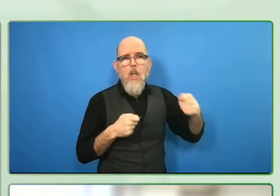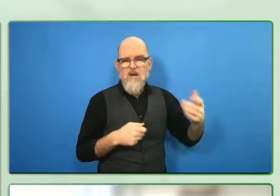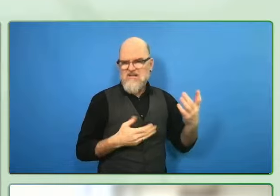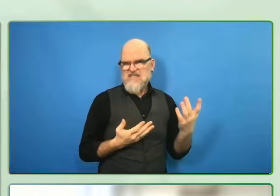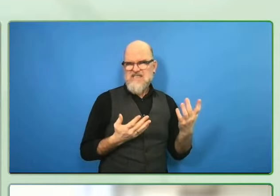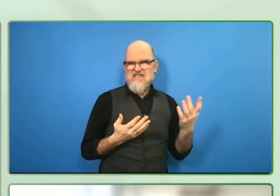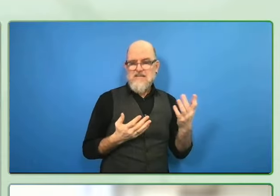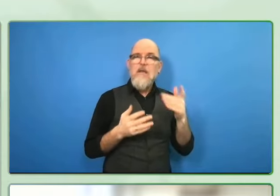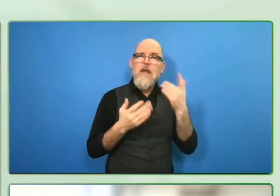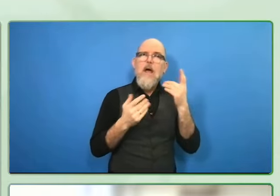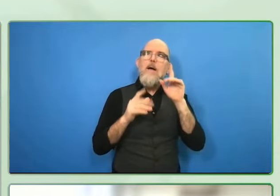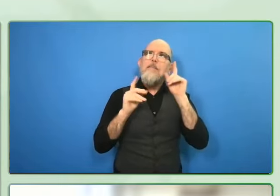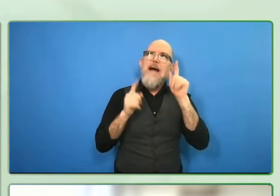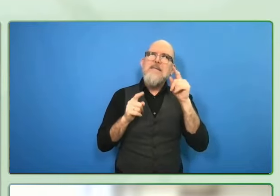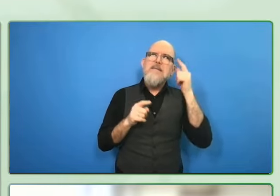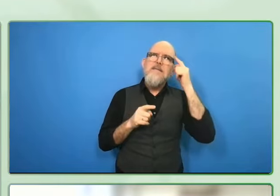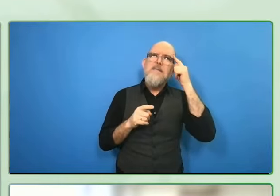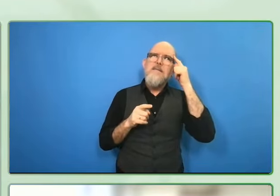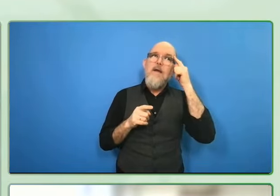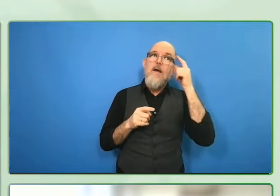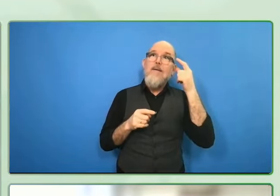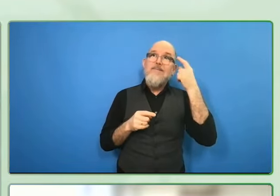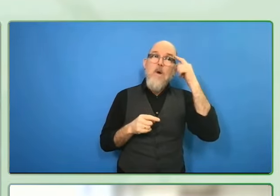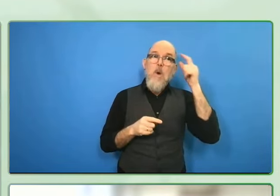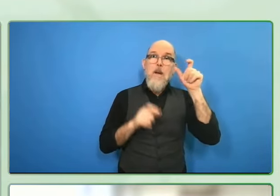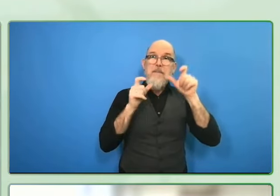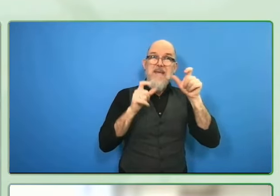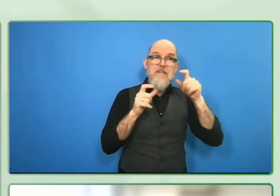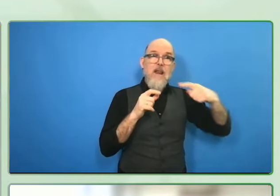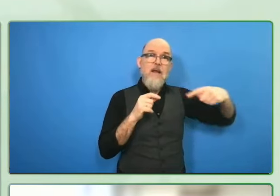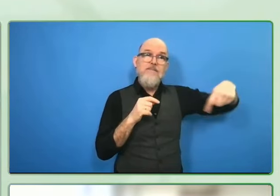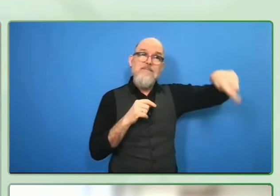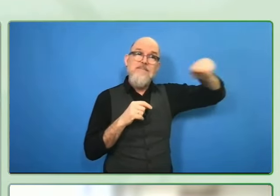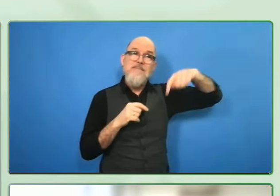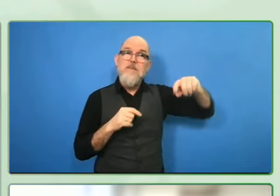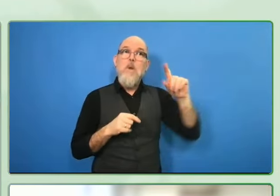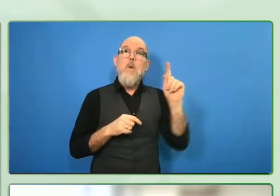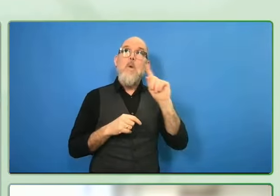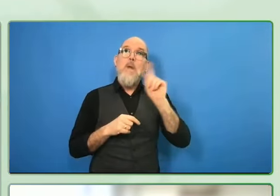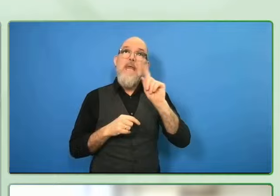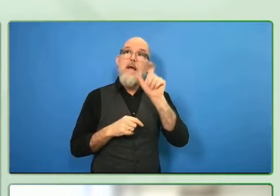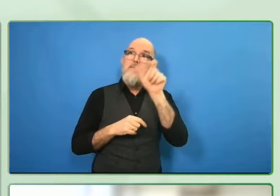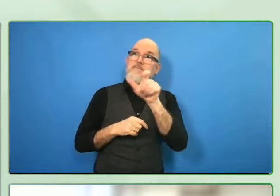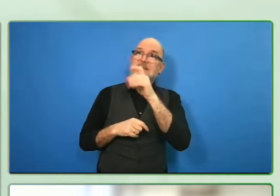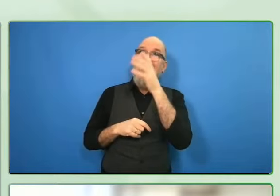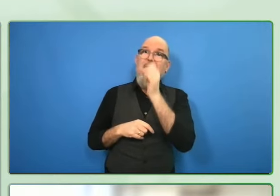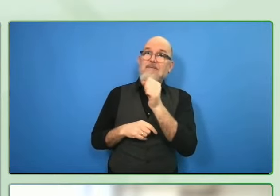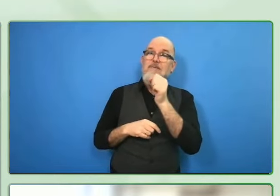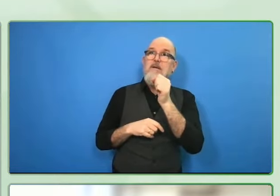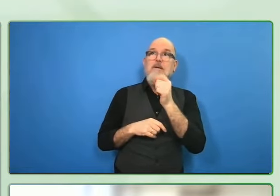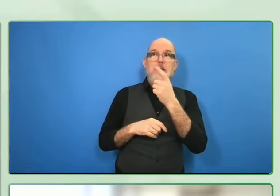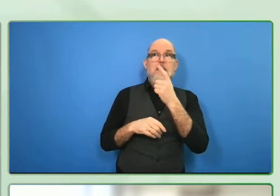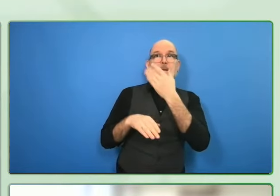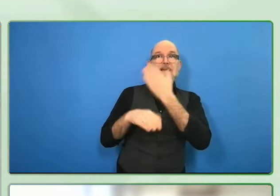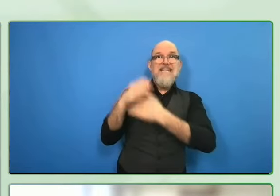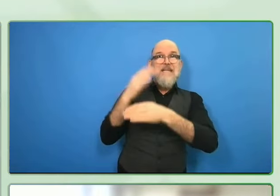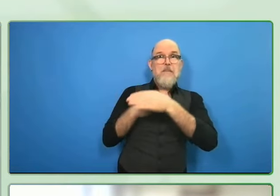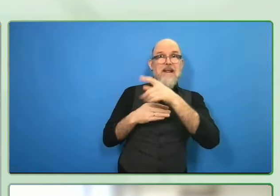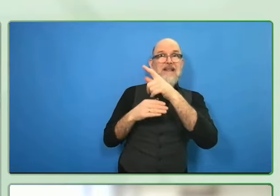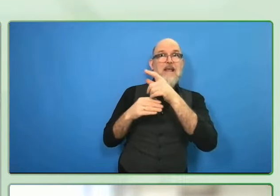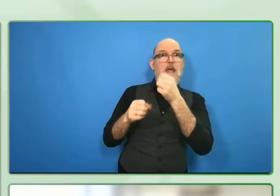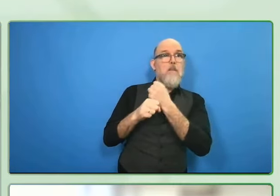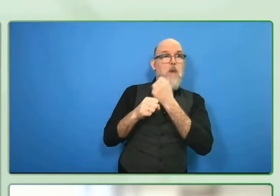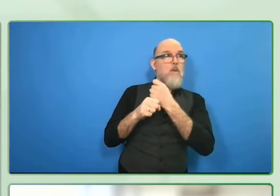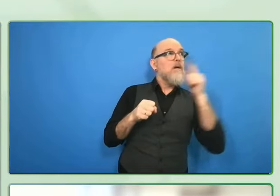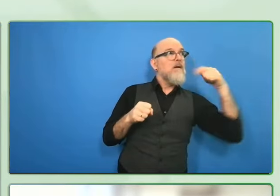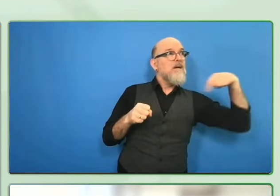disability employee network leaders as they're having conversations with senior players in the company, in the public sector organization, to say,